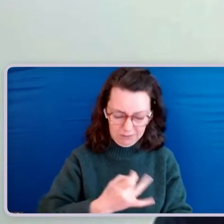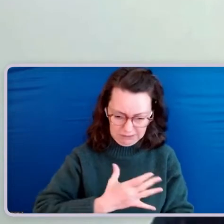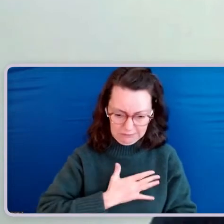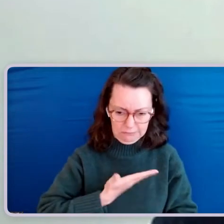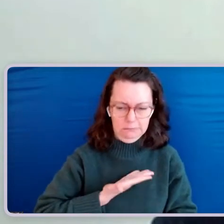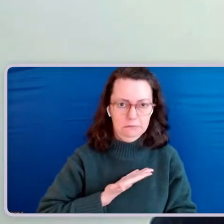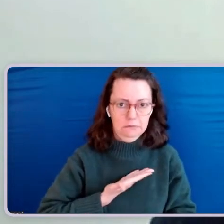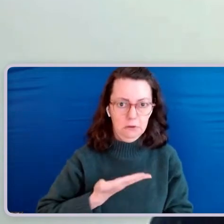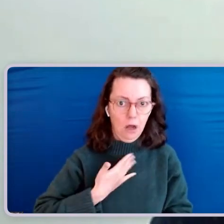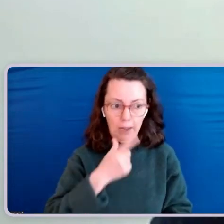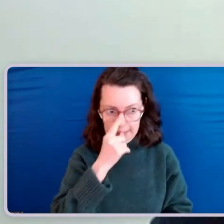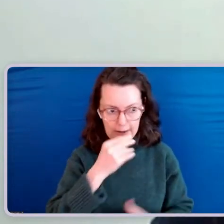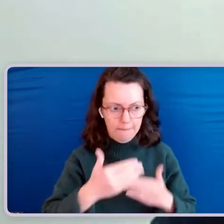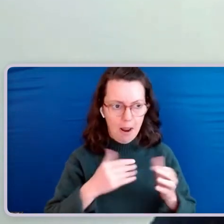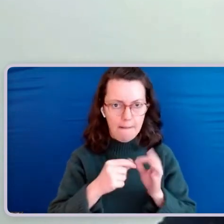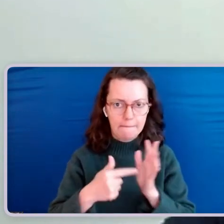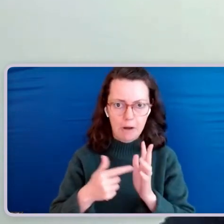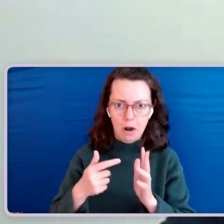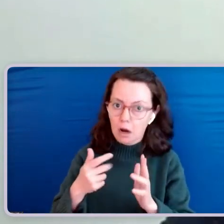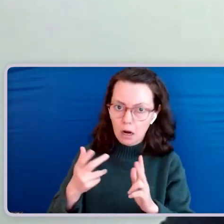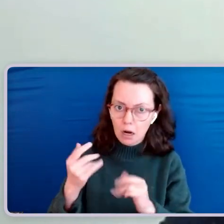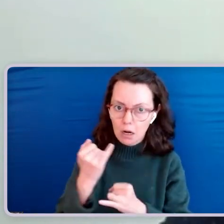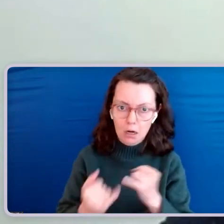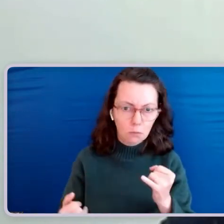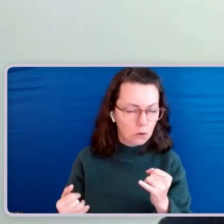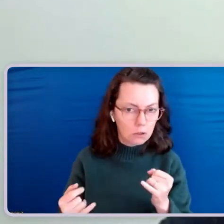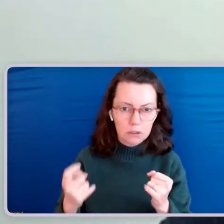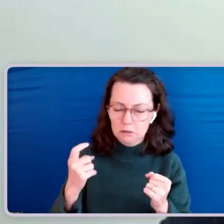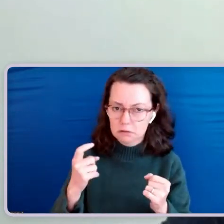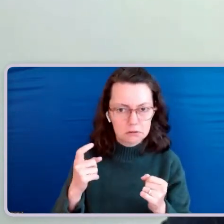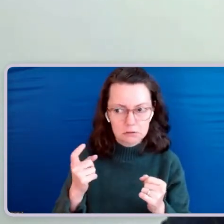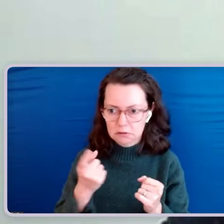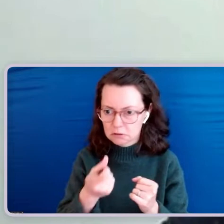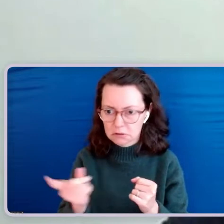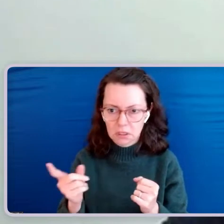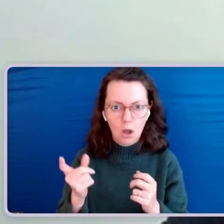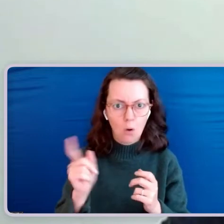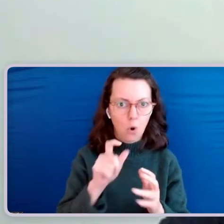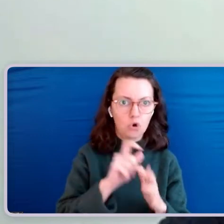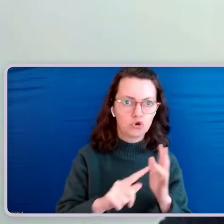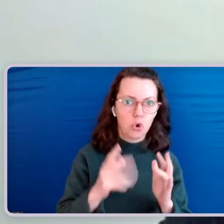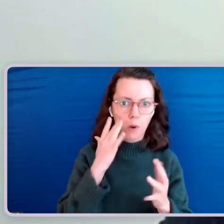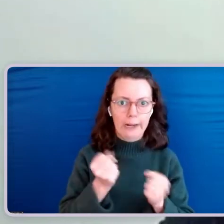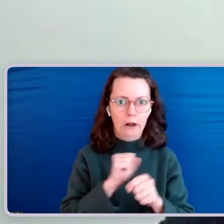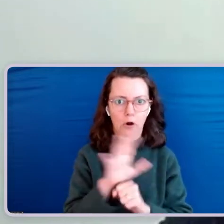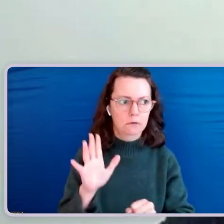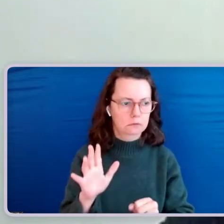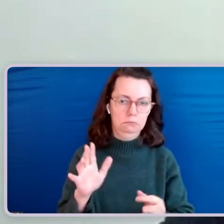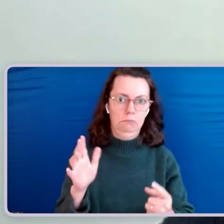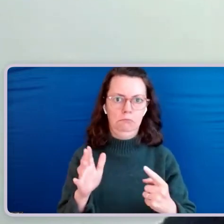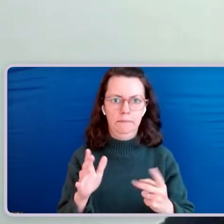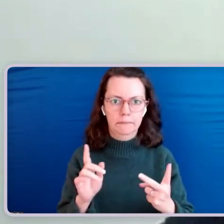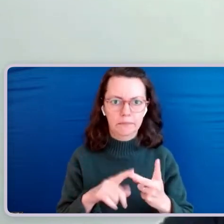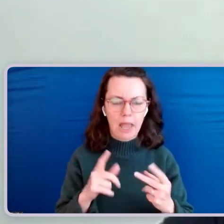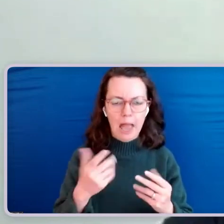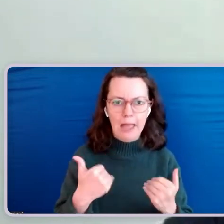what do you do? Like, something as simple as that, and also reassuring people that you're lifting these things